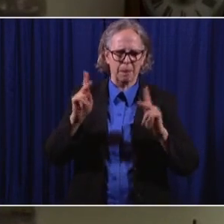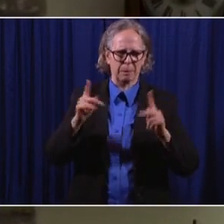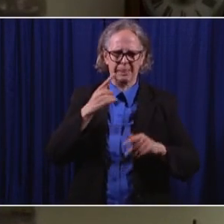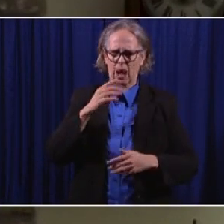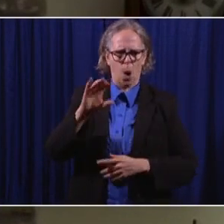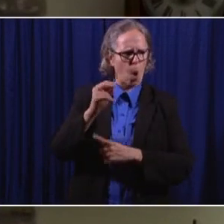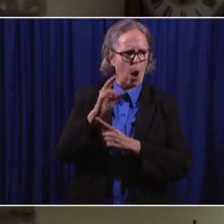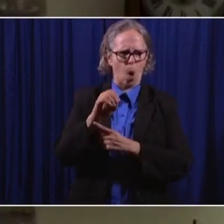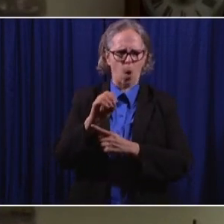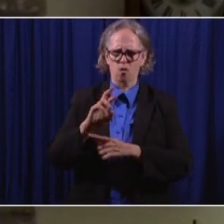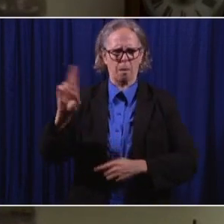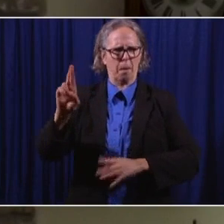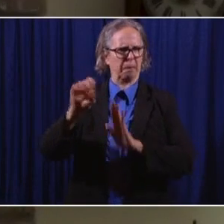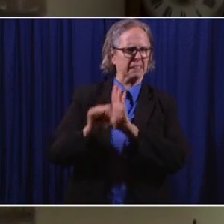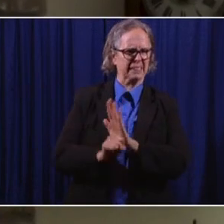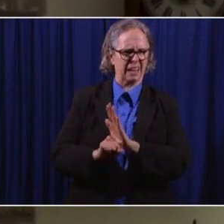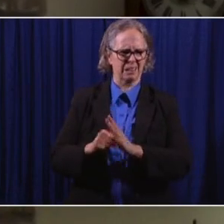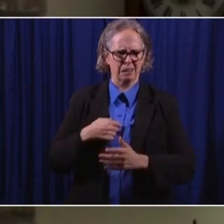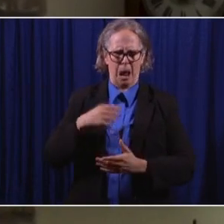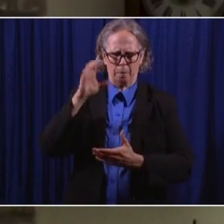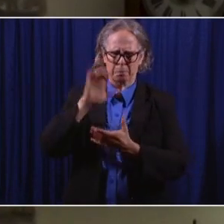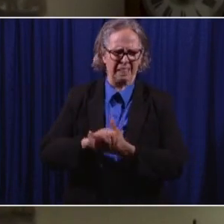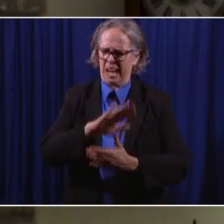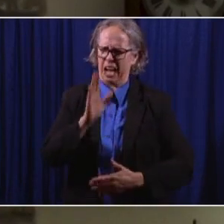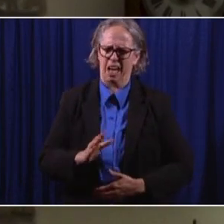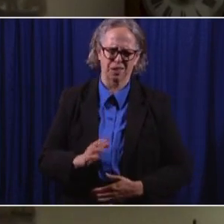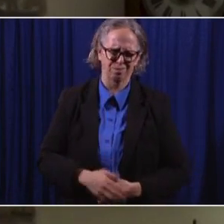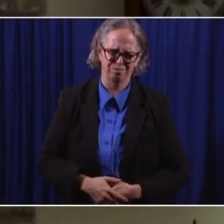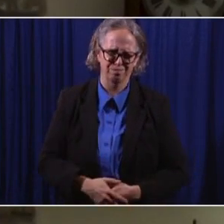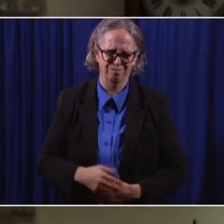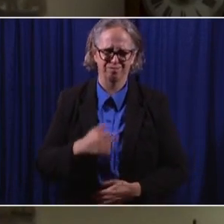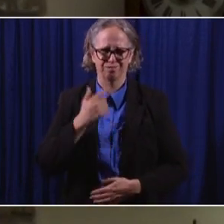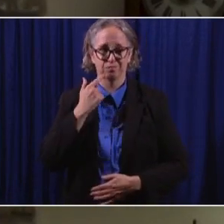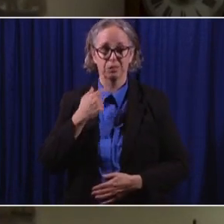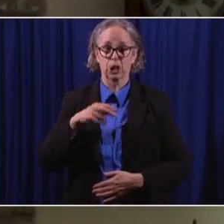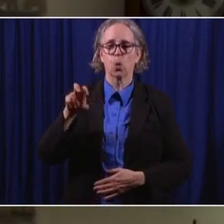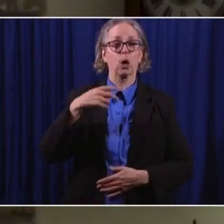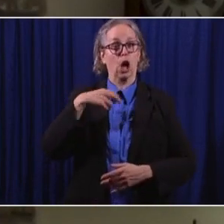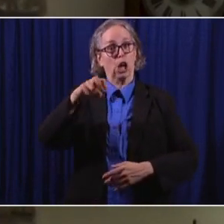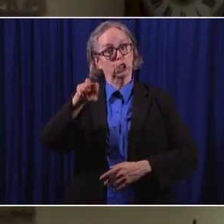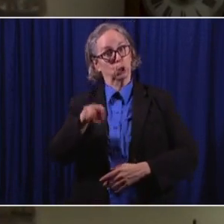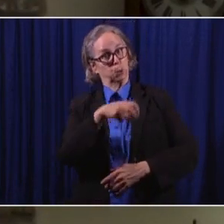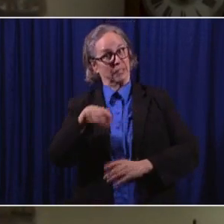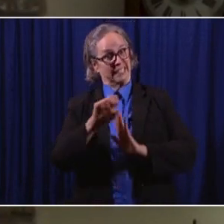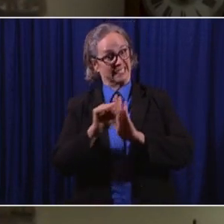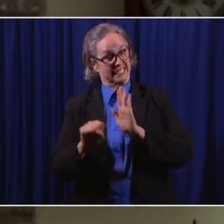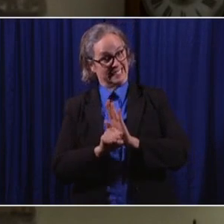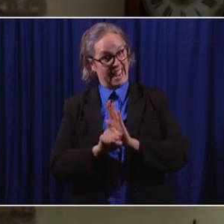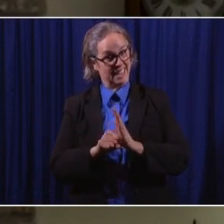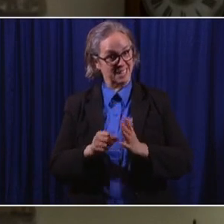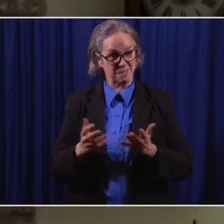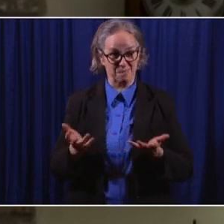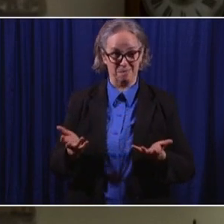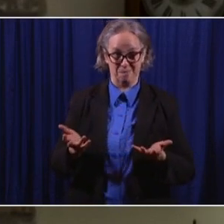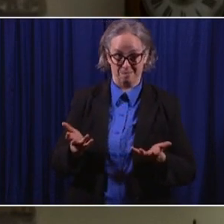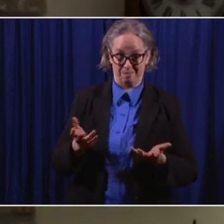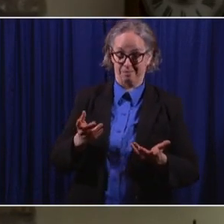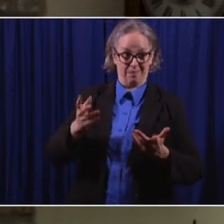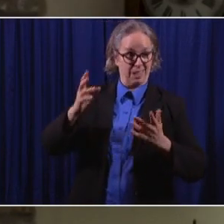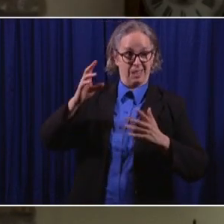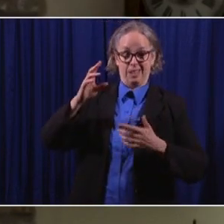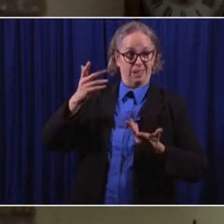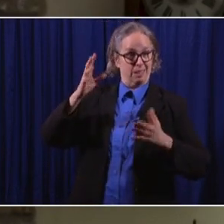state. The president won last time by 9 points, I think. That was a big surprise. I think